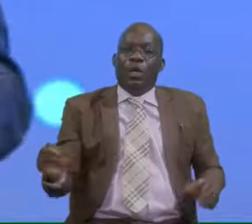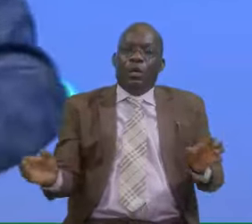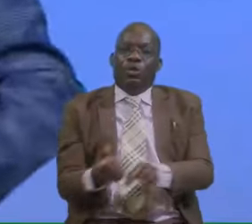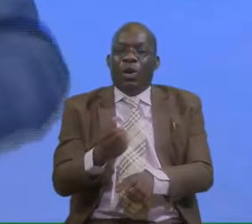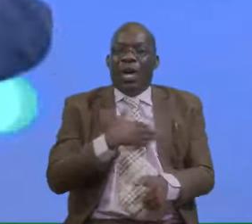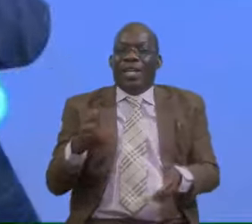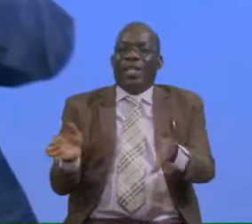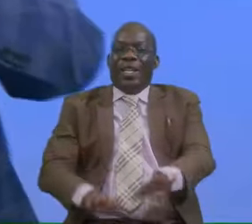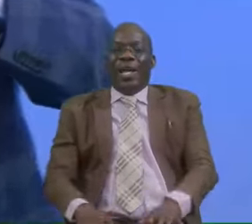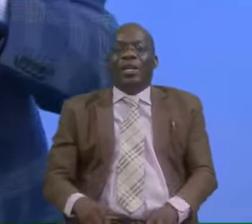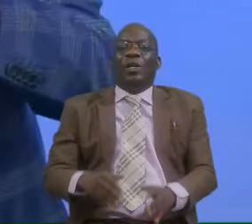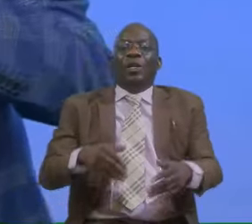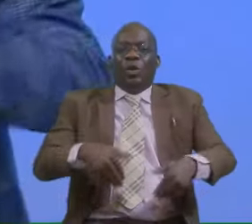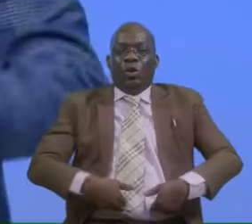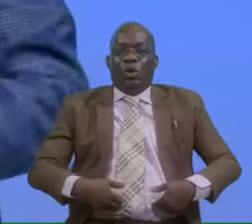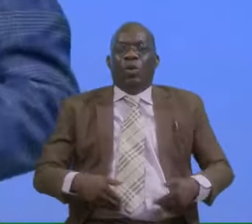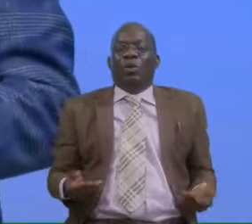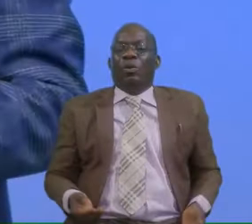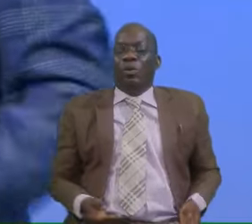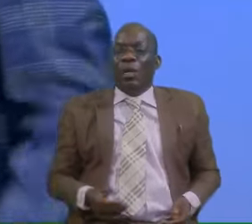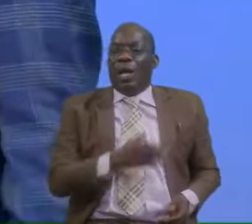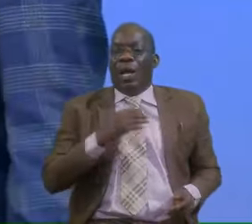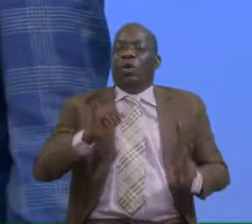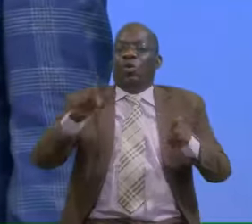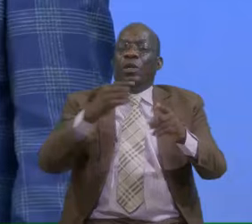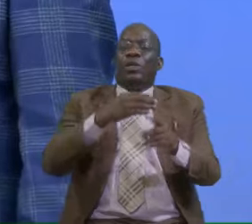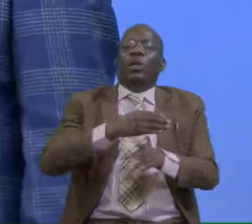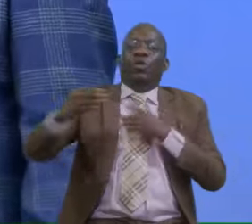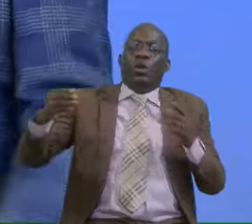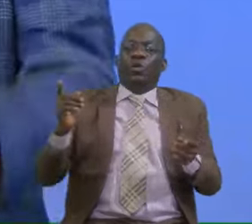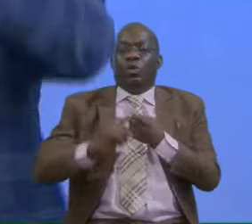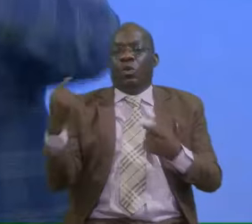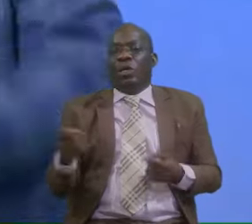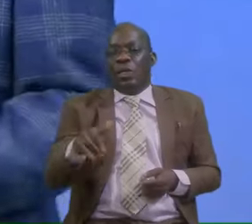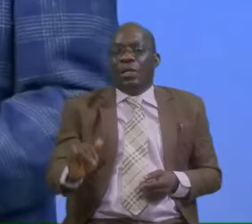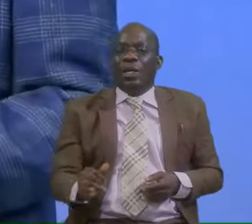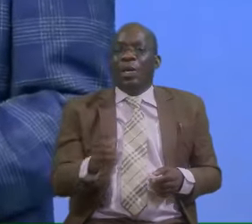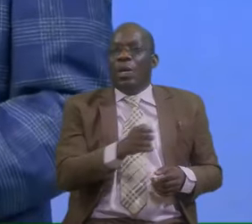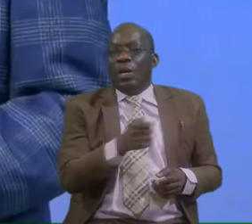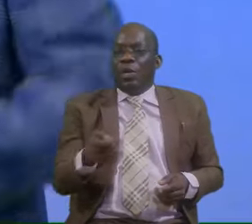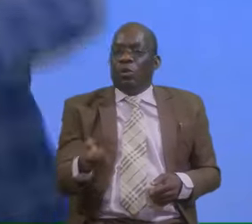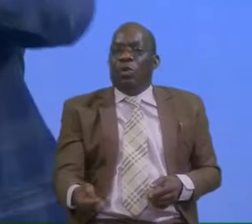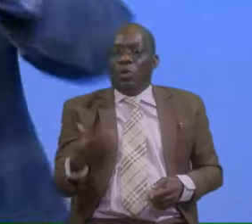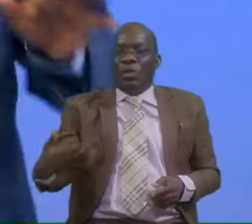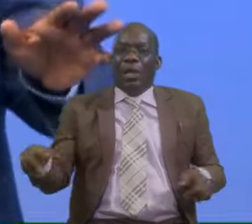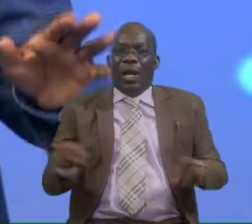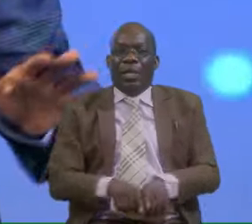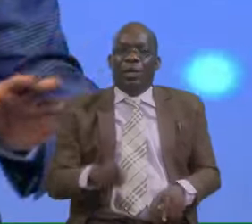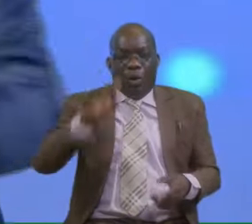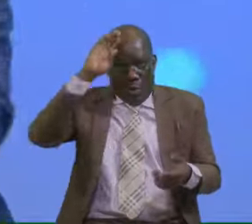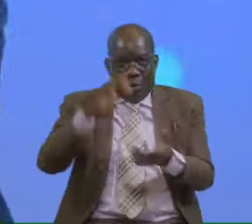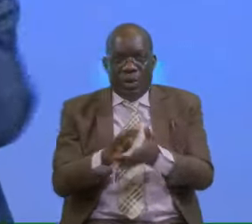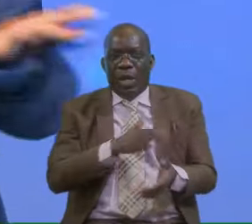and went to the other side. A little sin, like Ananias and Sapphira, that